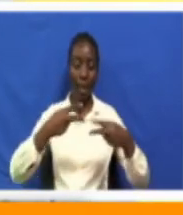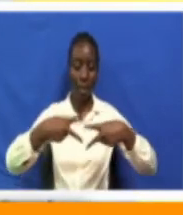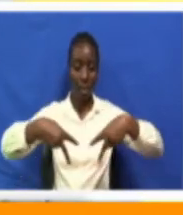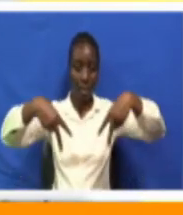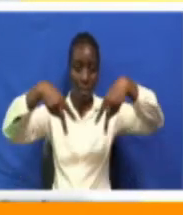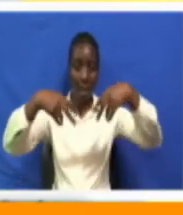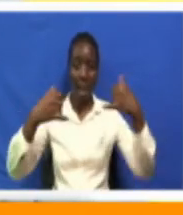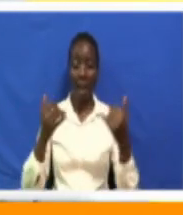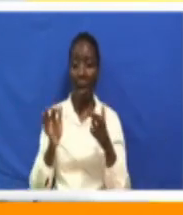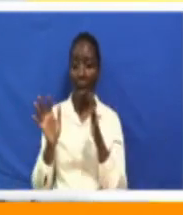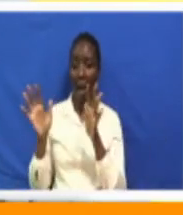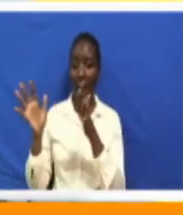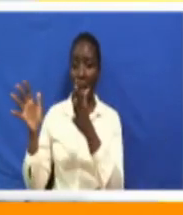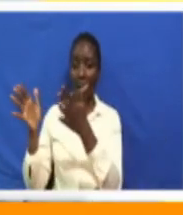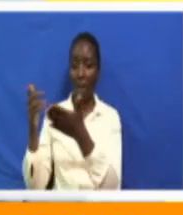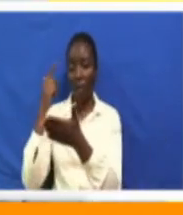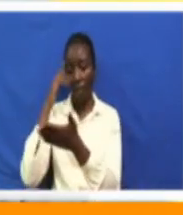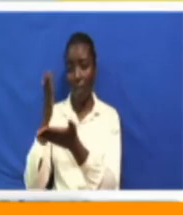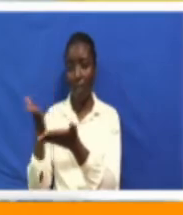coffee